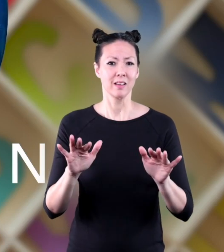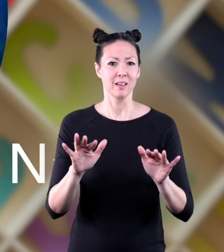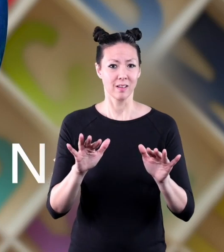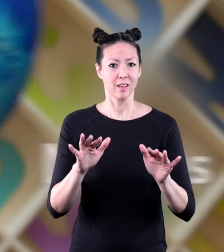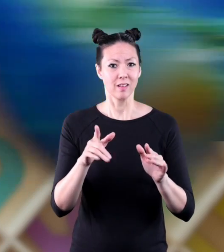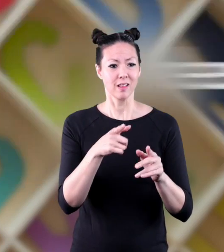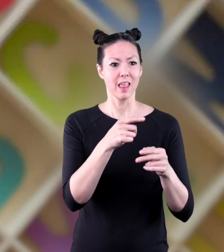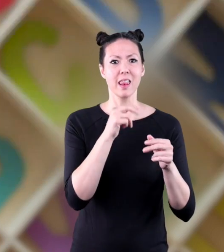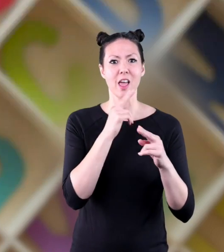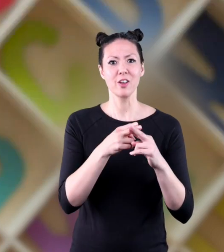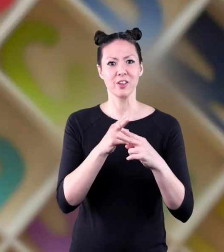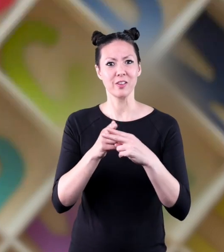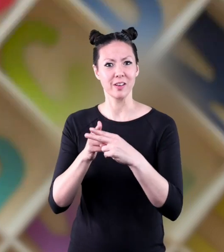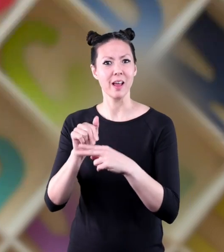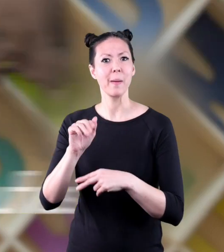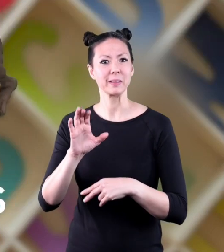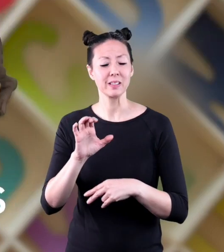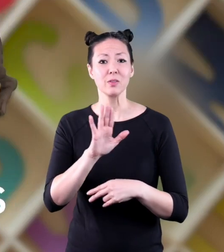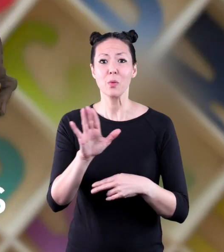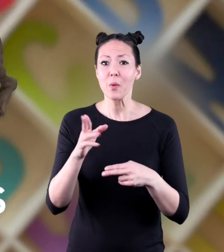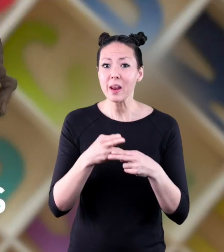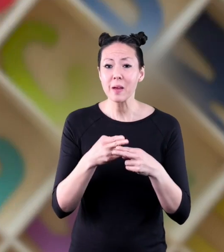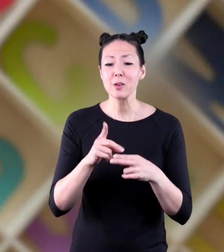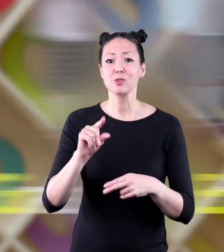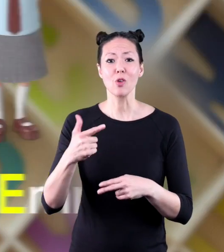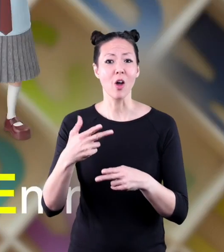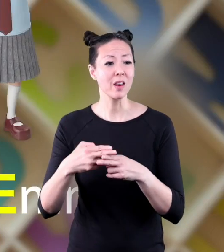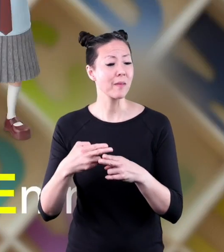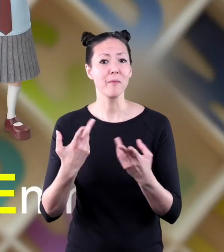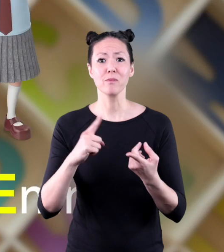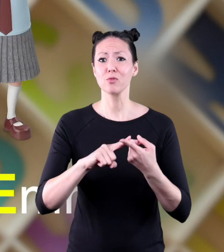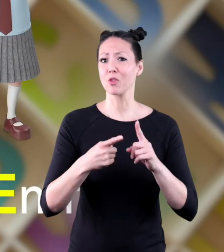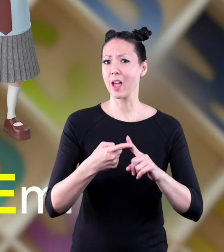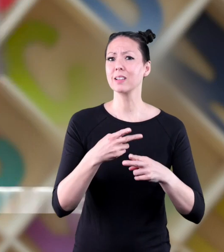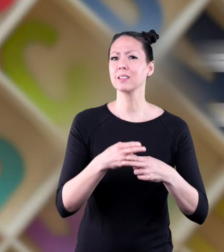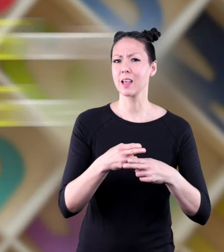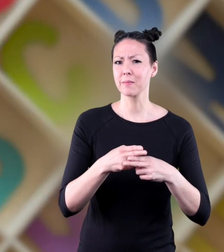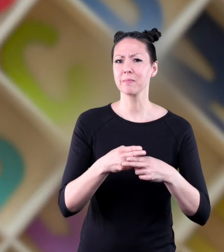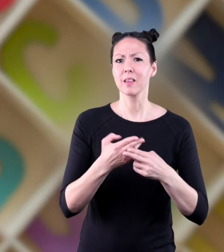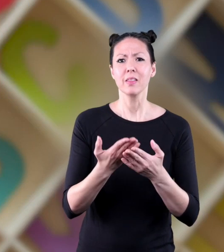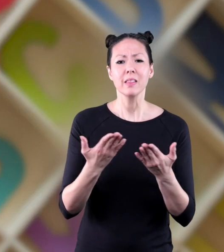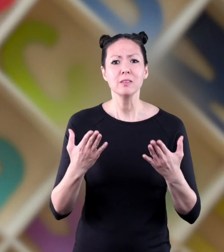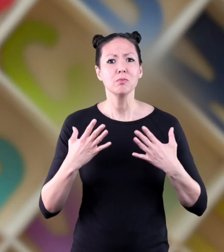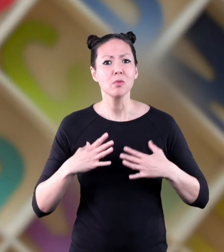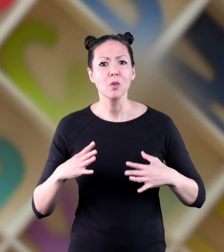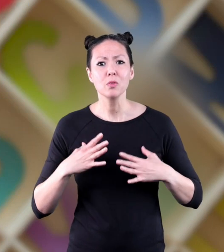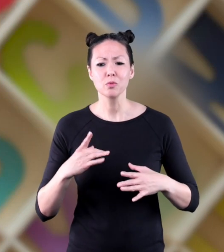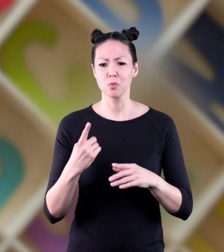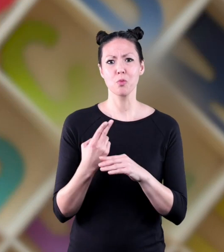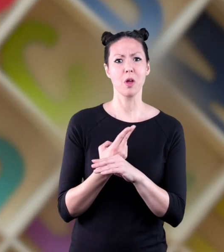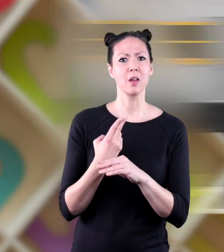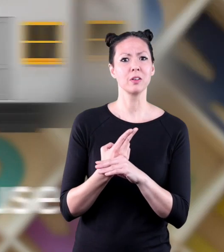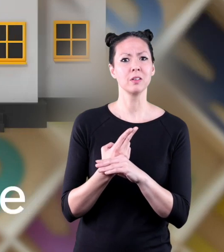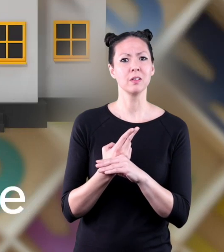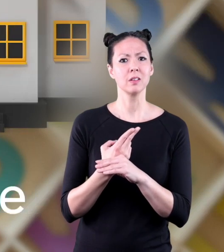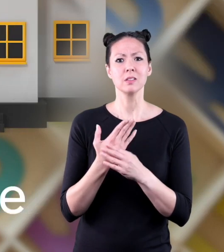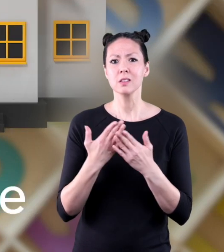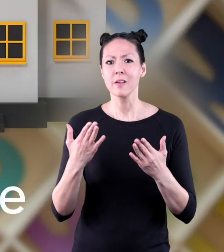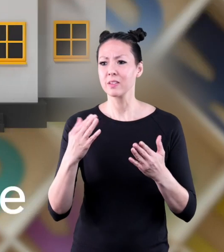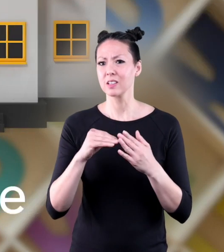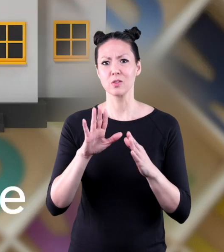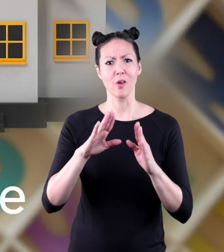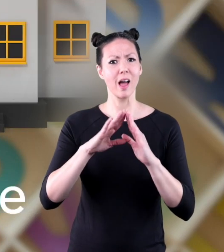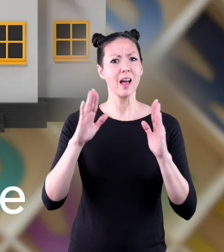of the alphabet. Your name, your dog's name, your friends' names, the items of clothes you're wearing, all the stuff